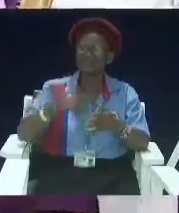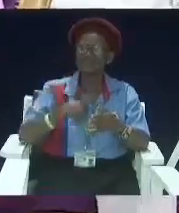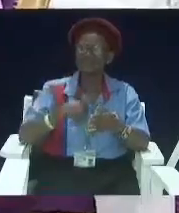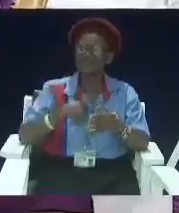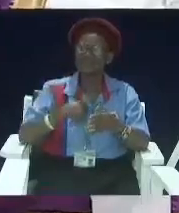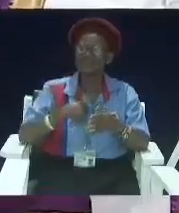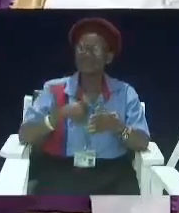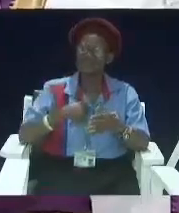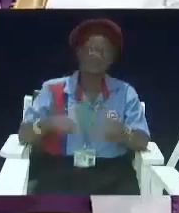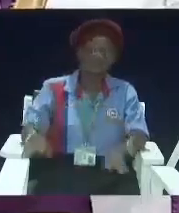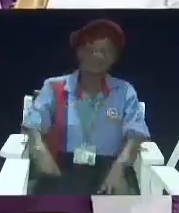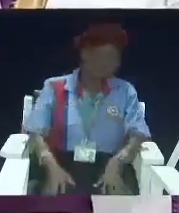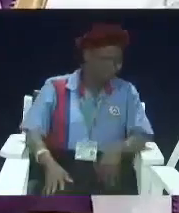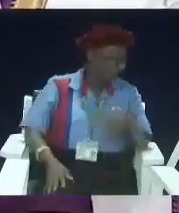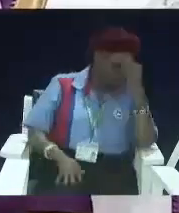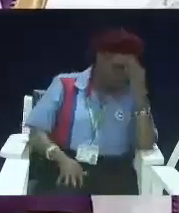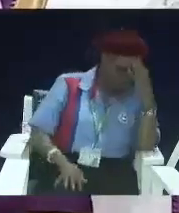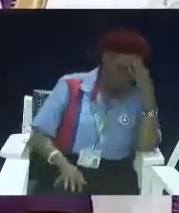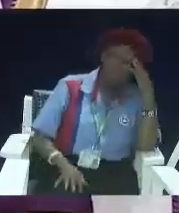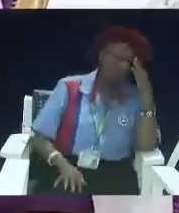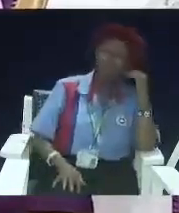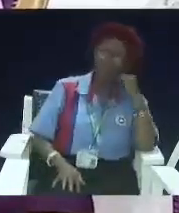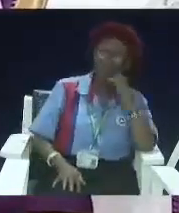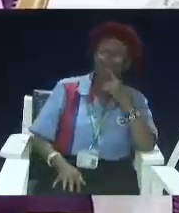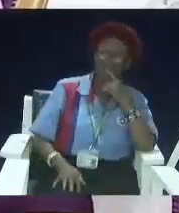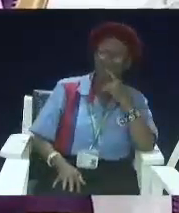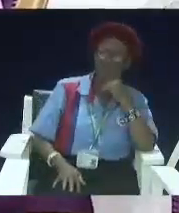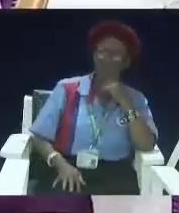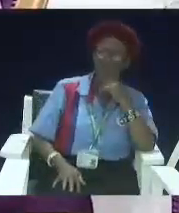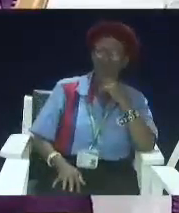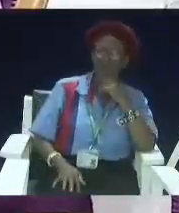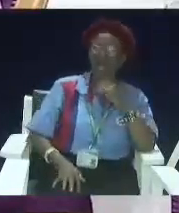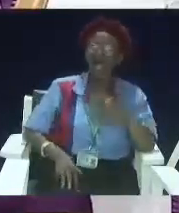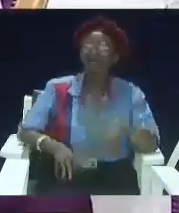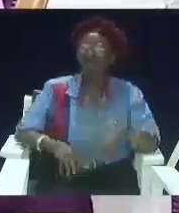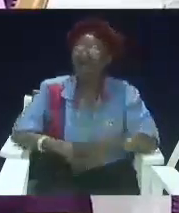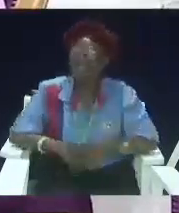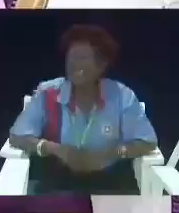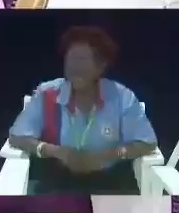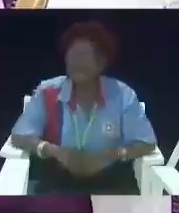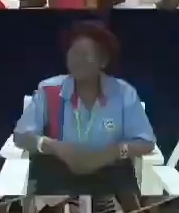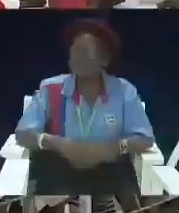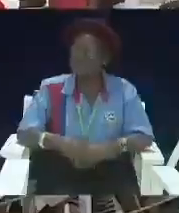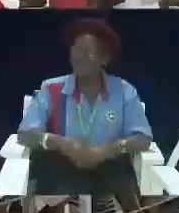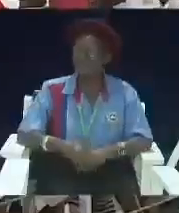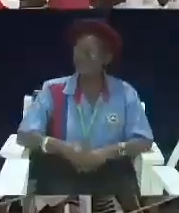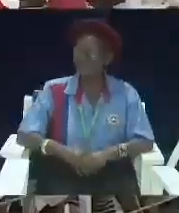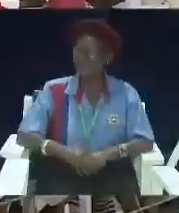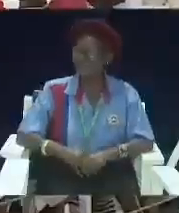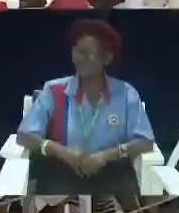If it's written for you, let God hear you shout hallelujah.